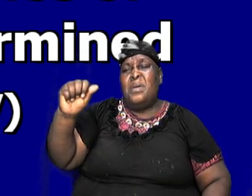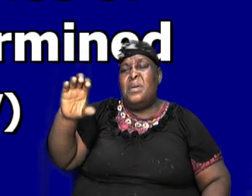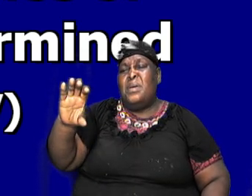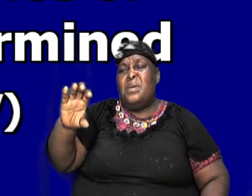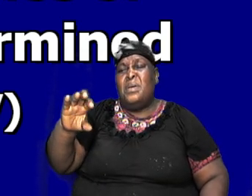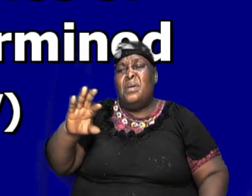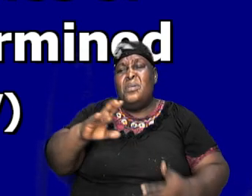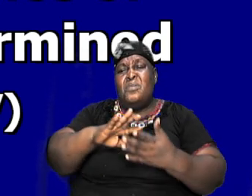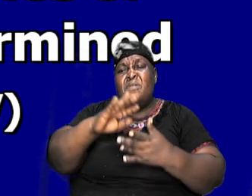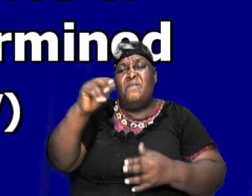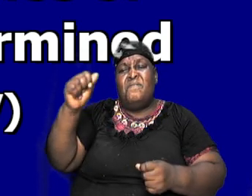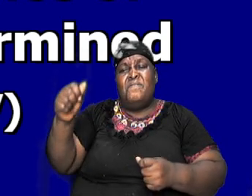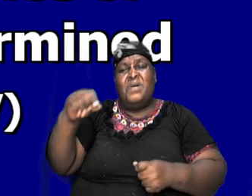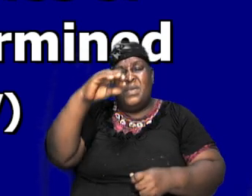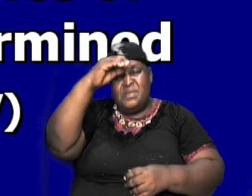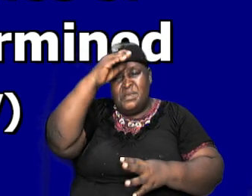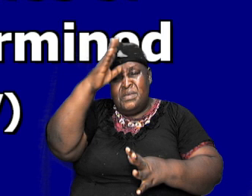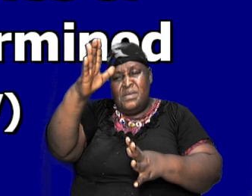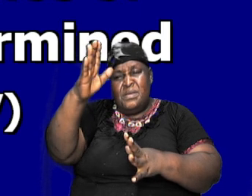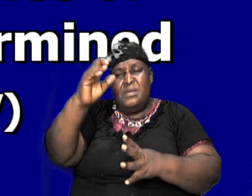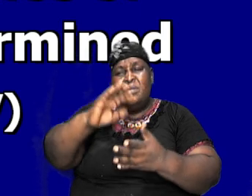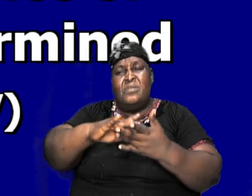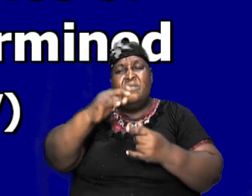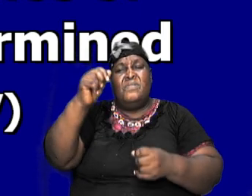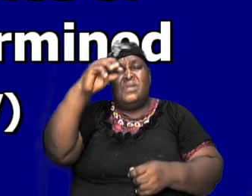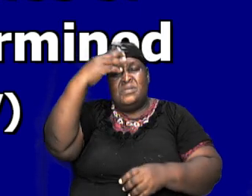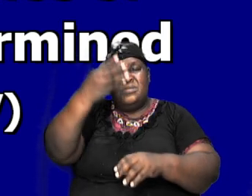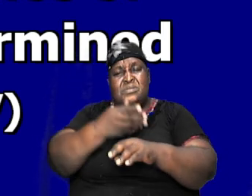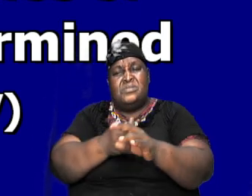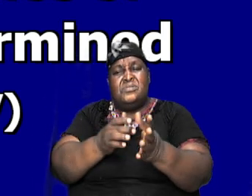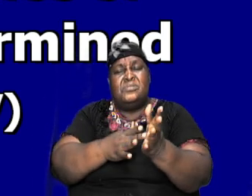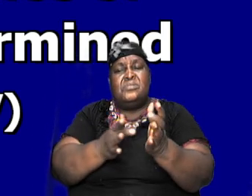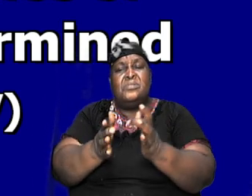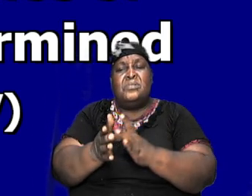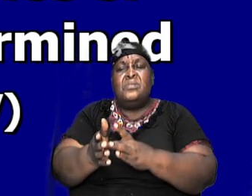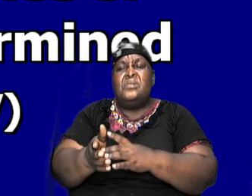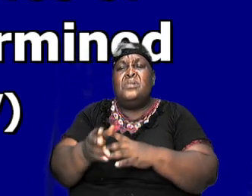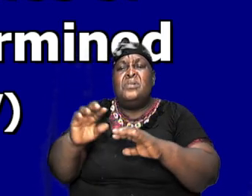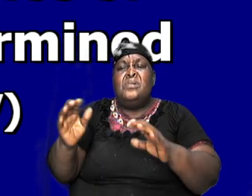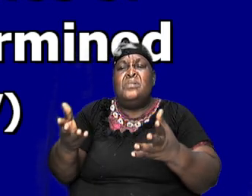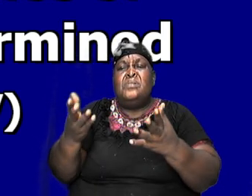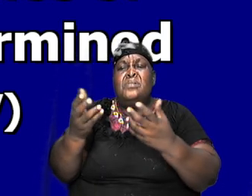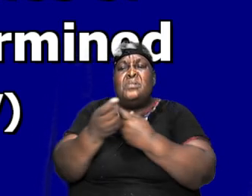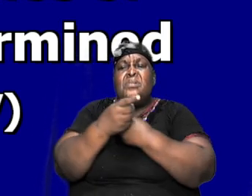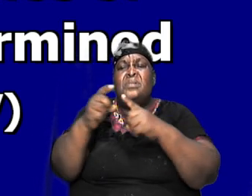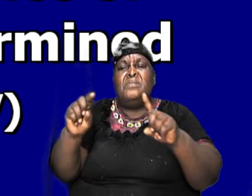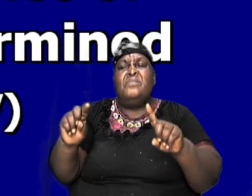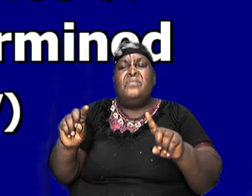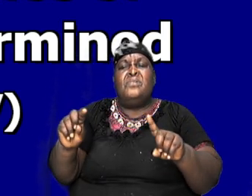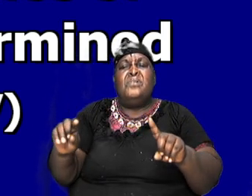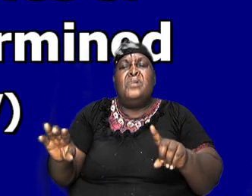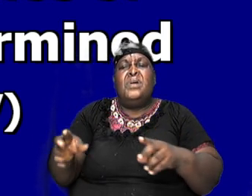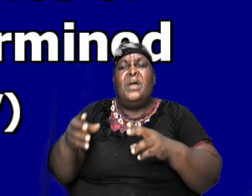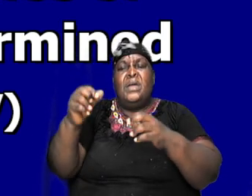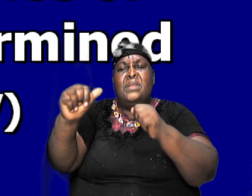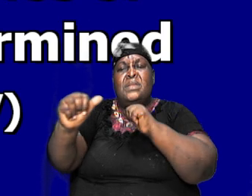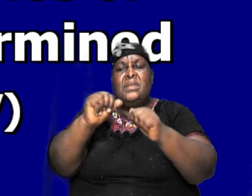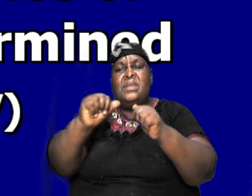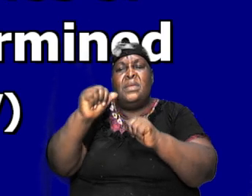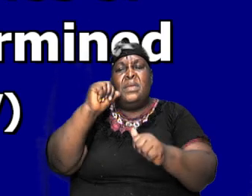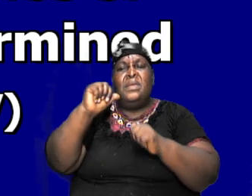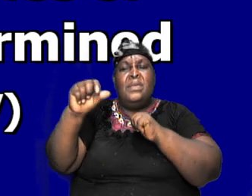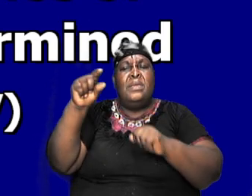son Jesus, whom he delivered up and denied him in the presence of Pilate, which he was